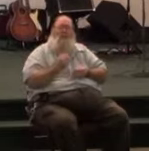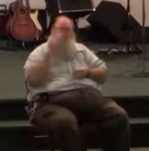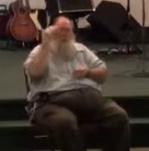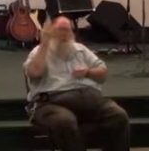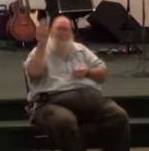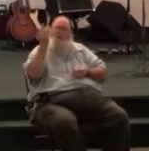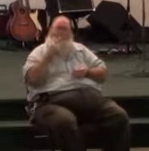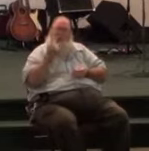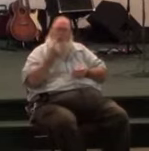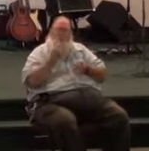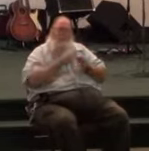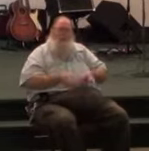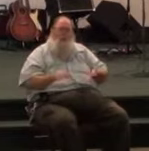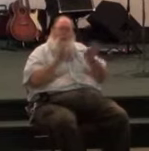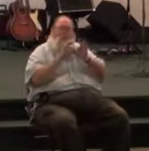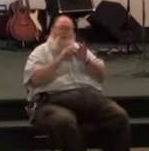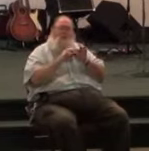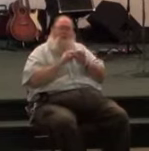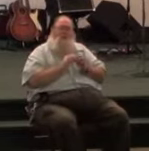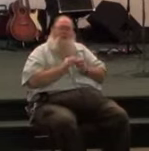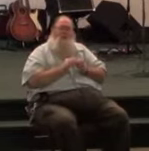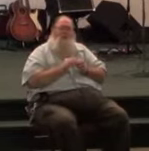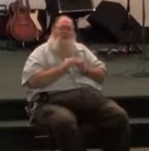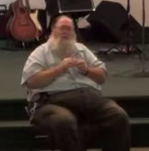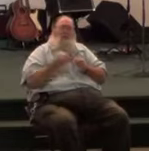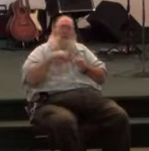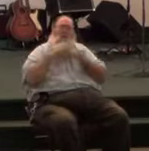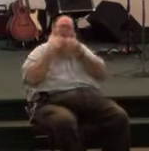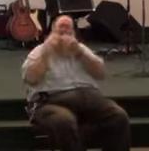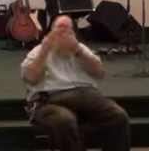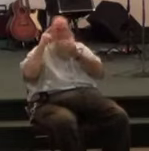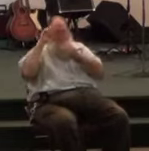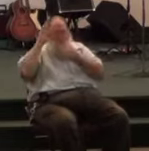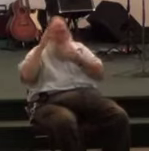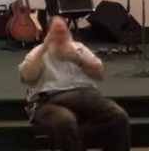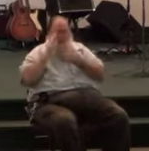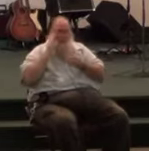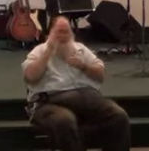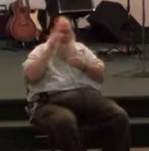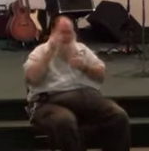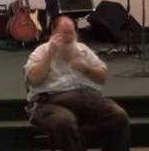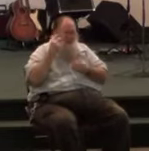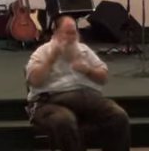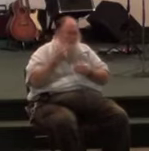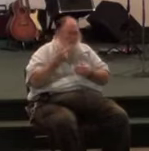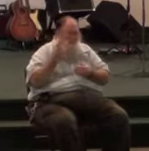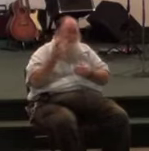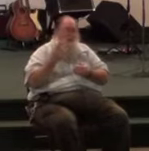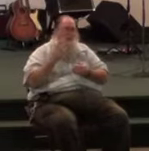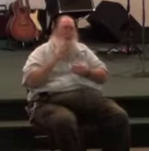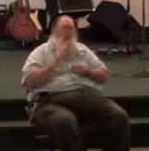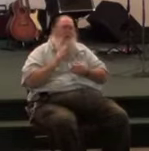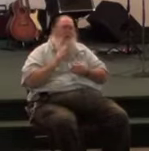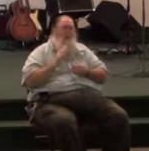Because you alone are worthy. We thank you for your foresight, your predestination, your